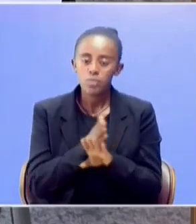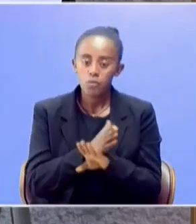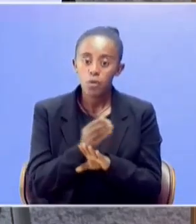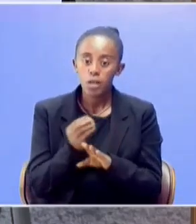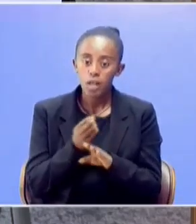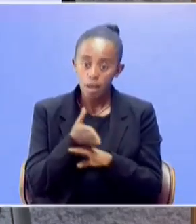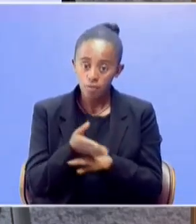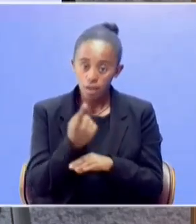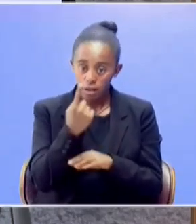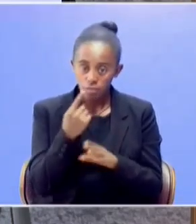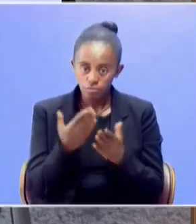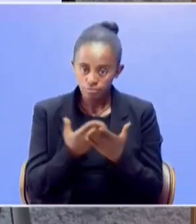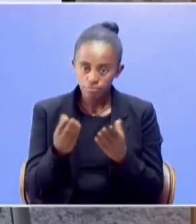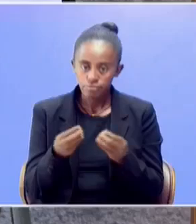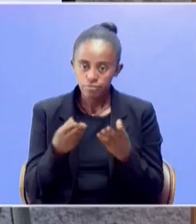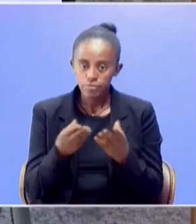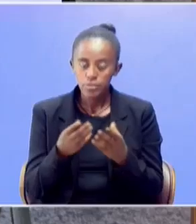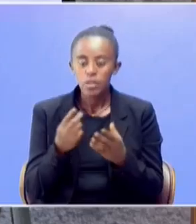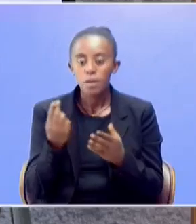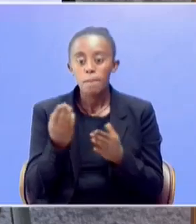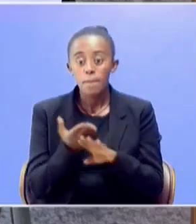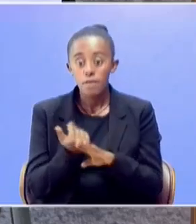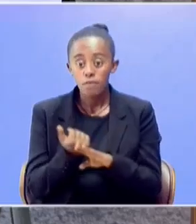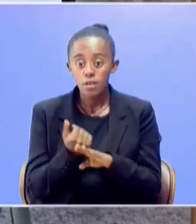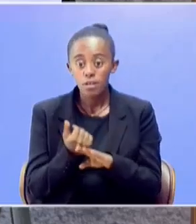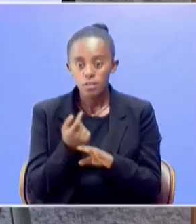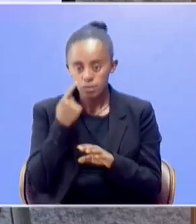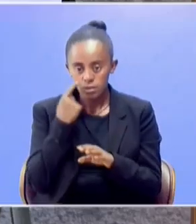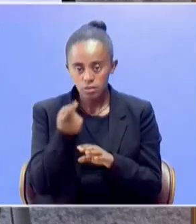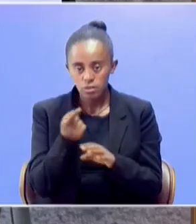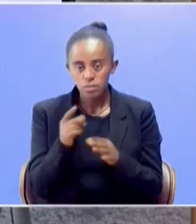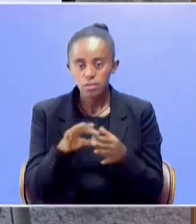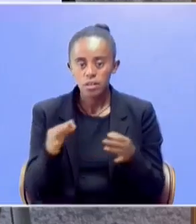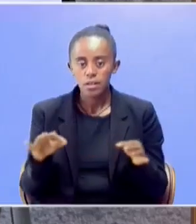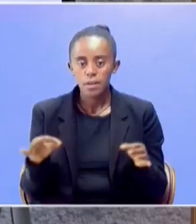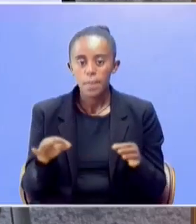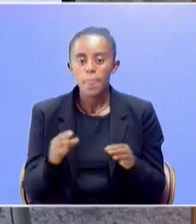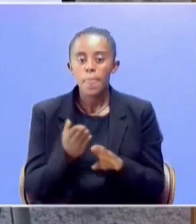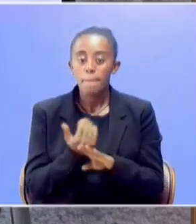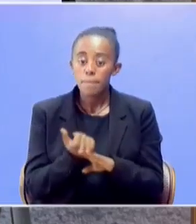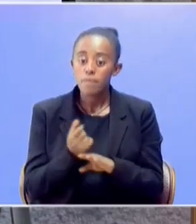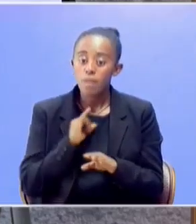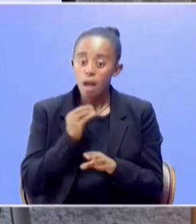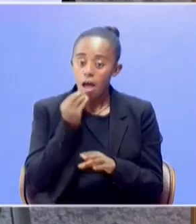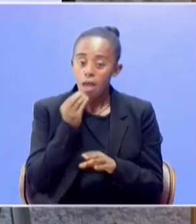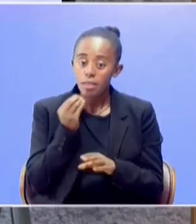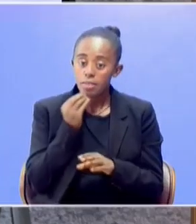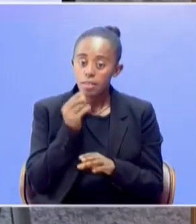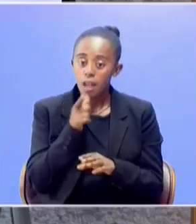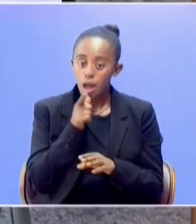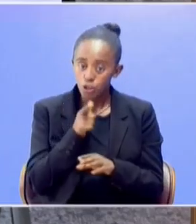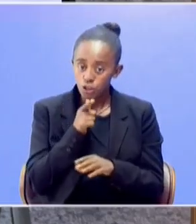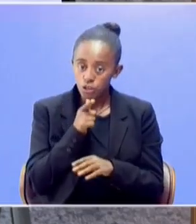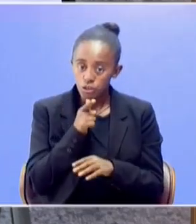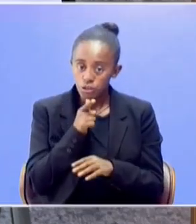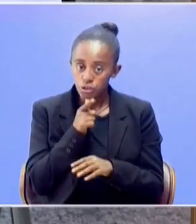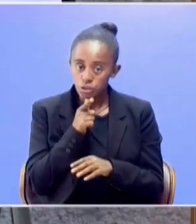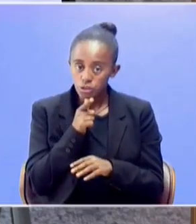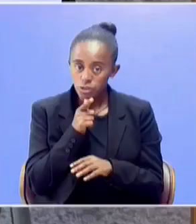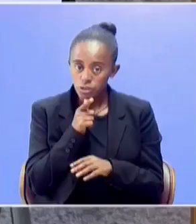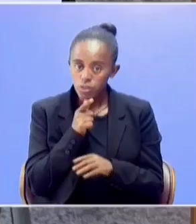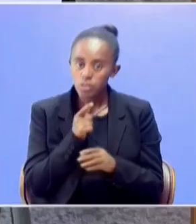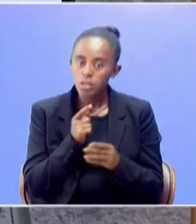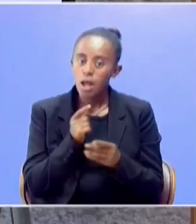after. Okay? When you use before, look at this sentence. Before I ate lunch.